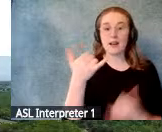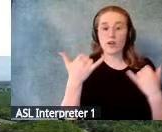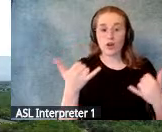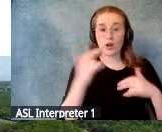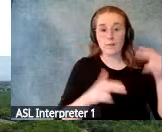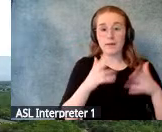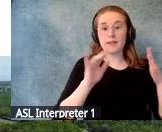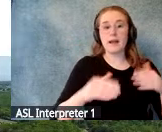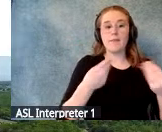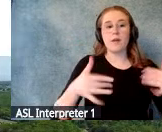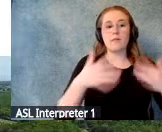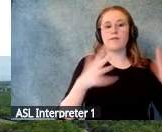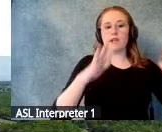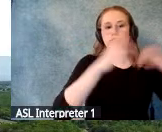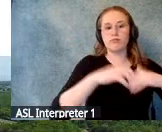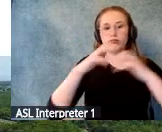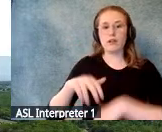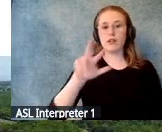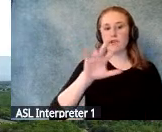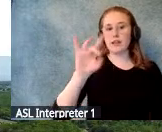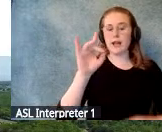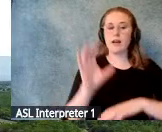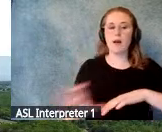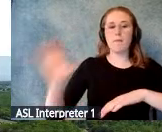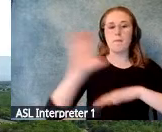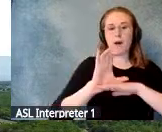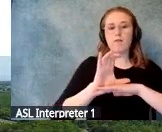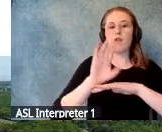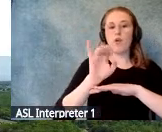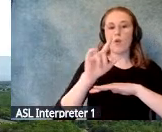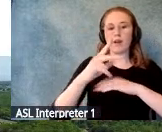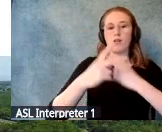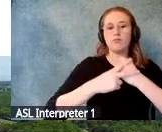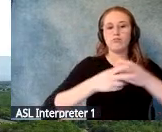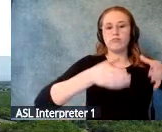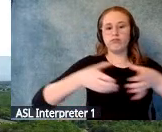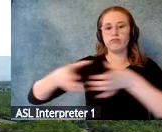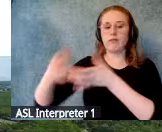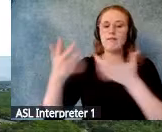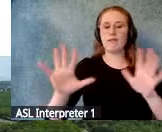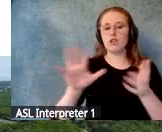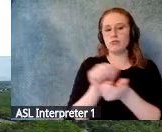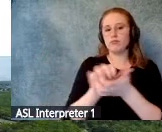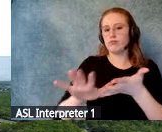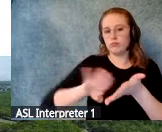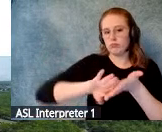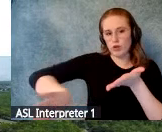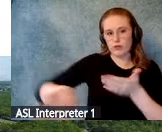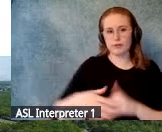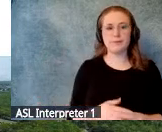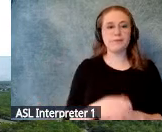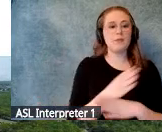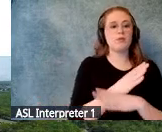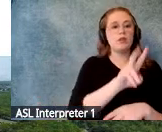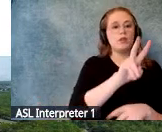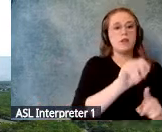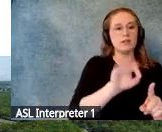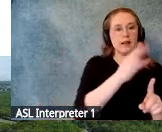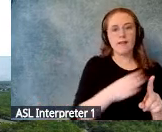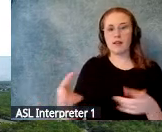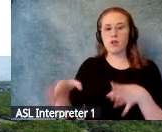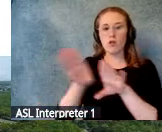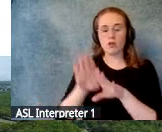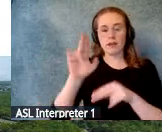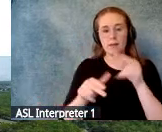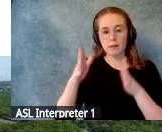demolished, and the 38 above-ground oil tanks have been removed. Between 2009 and the closure of the facility, the property